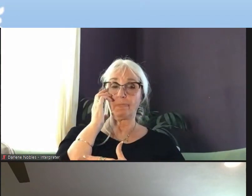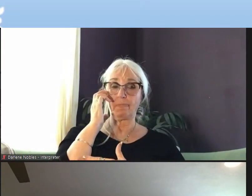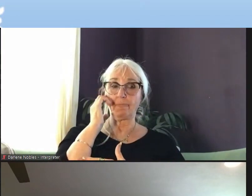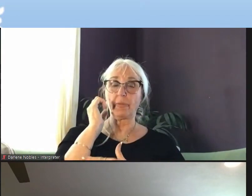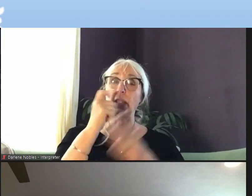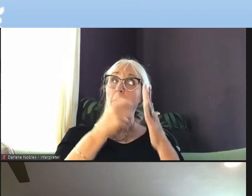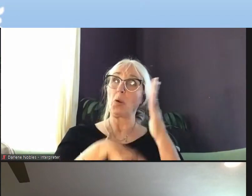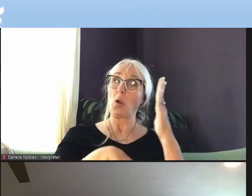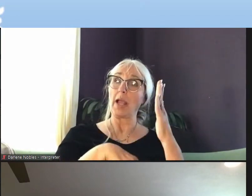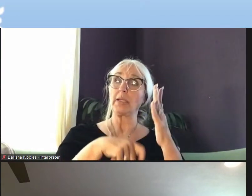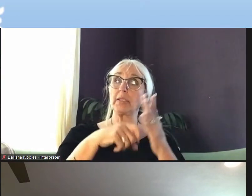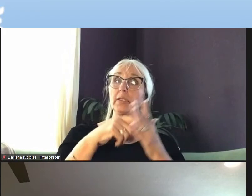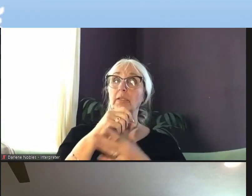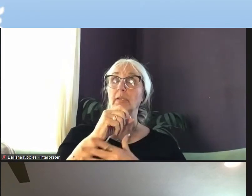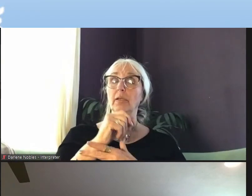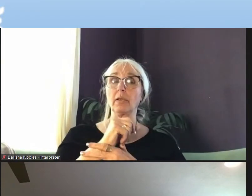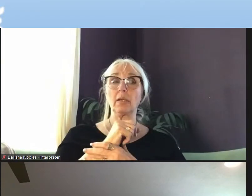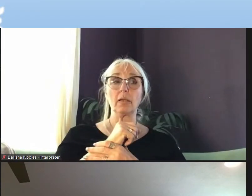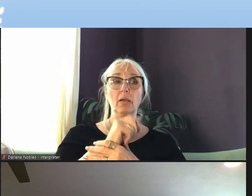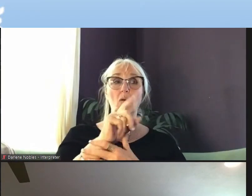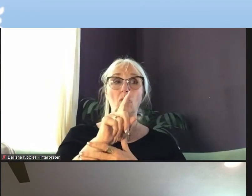from,